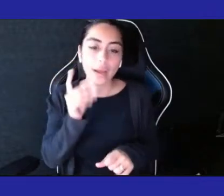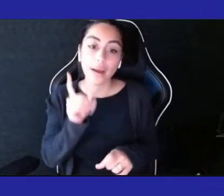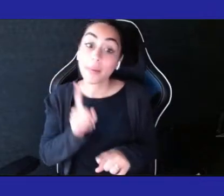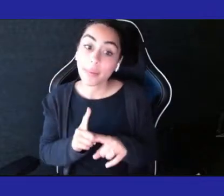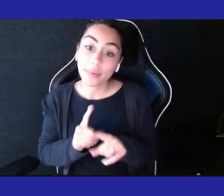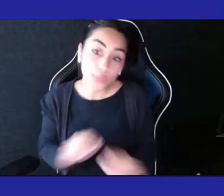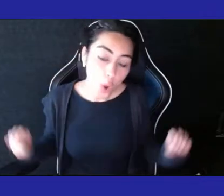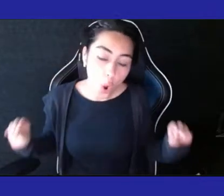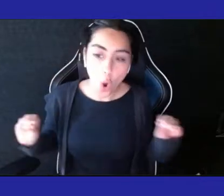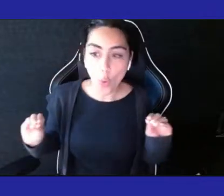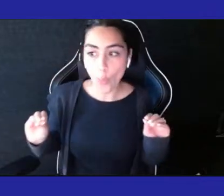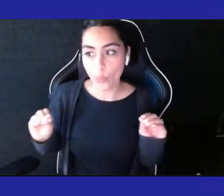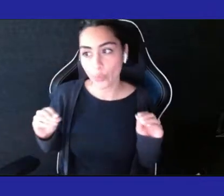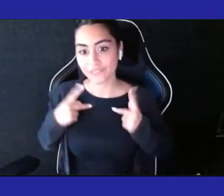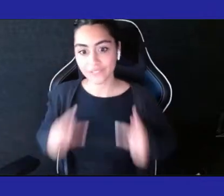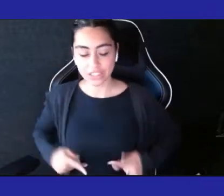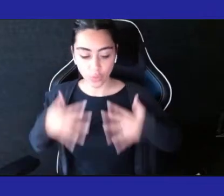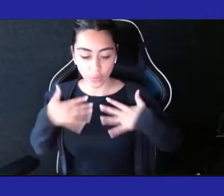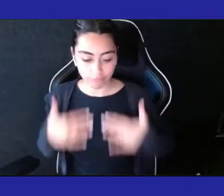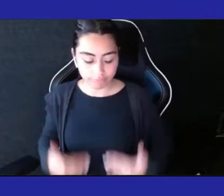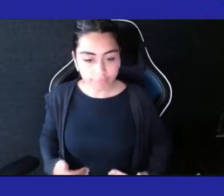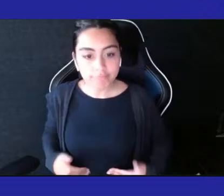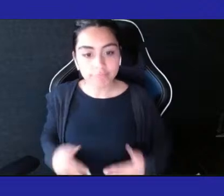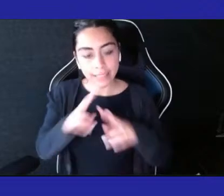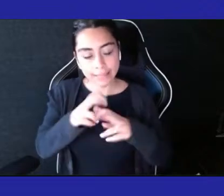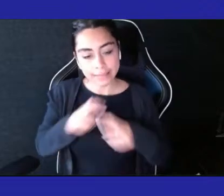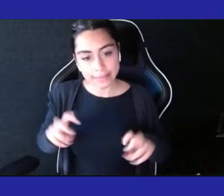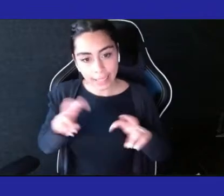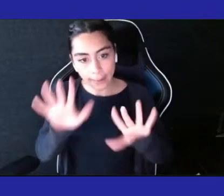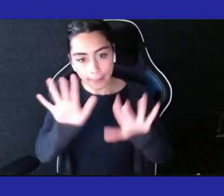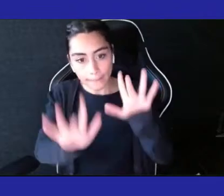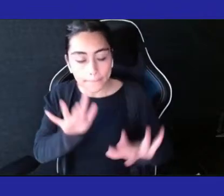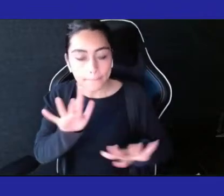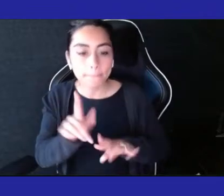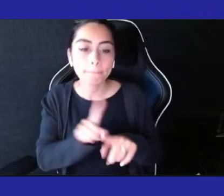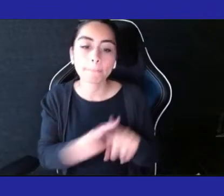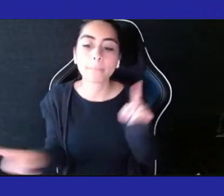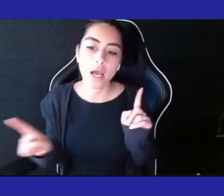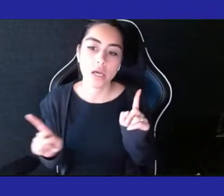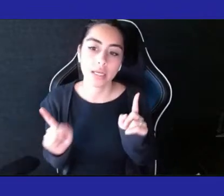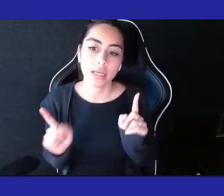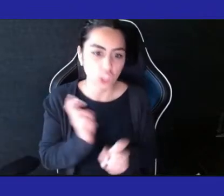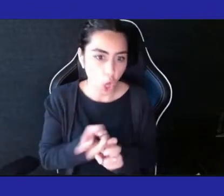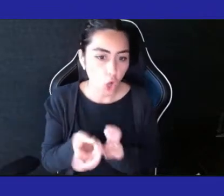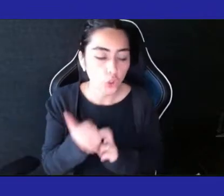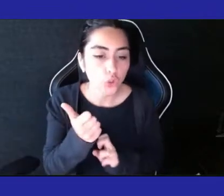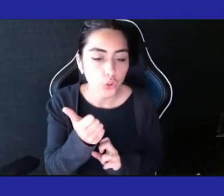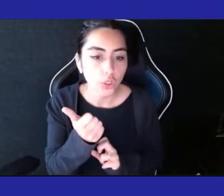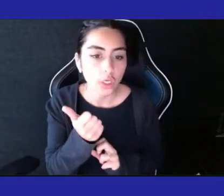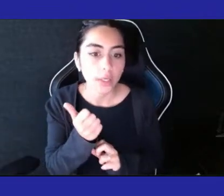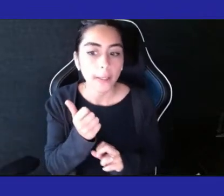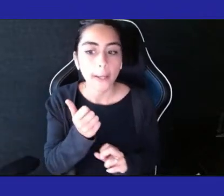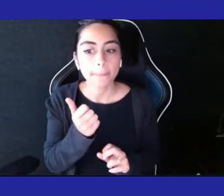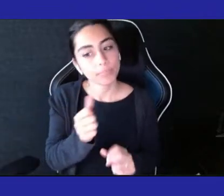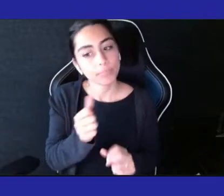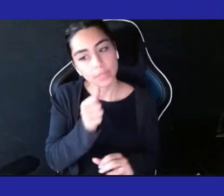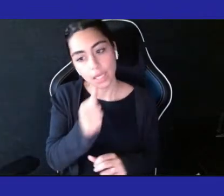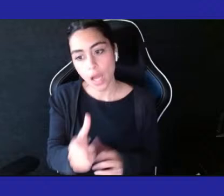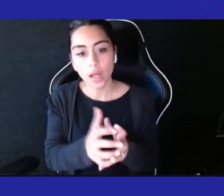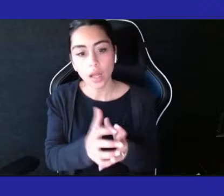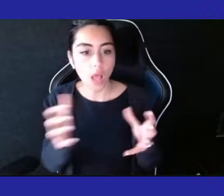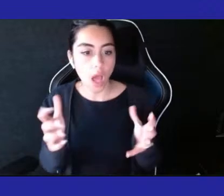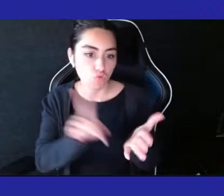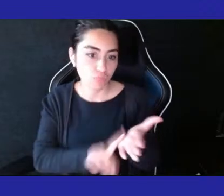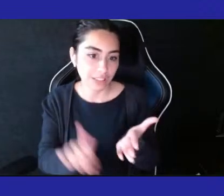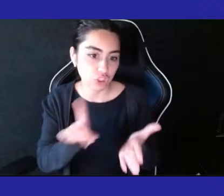or harder to do a physical exam, right? And so not a lot of sort of research to tell you